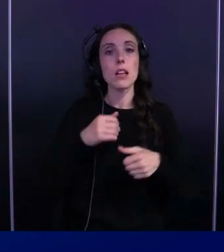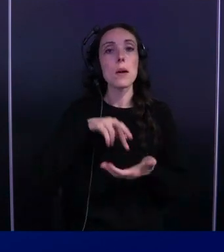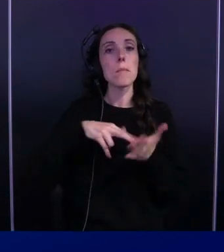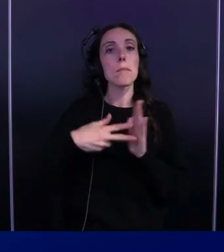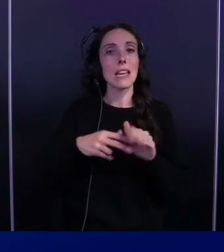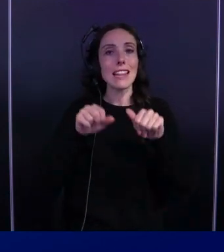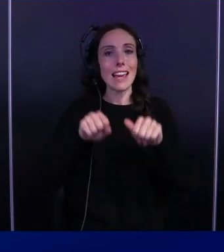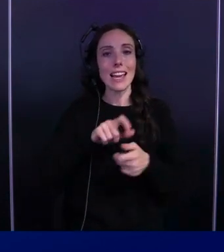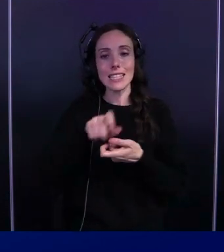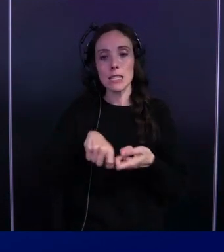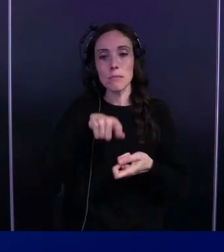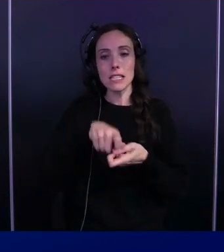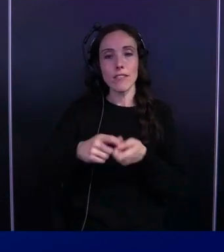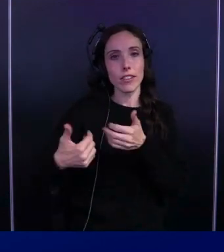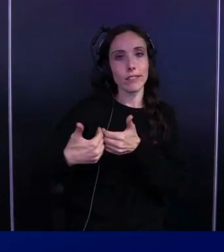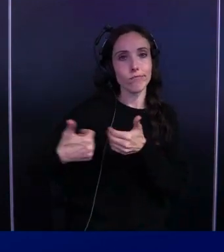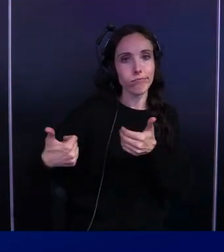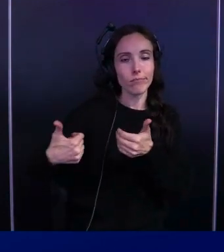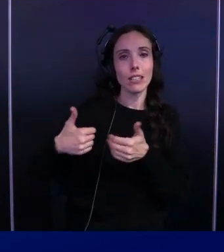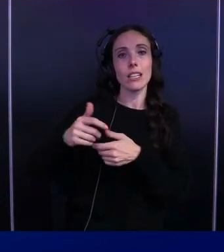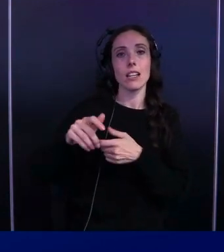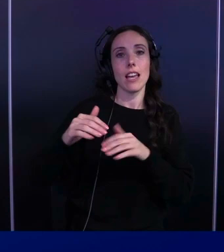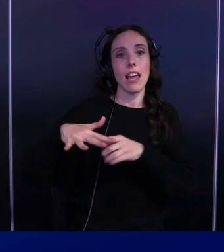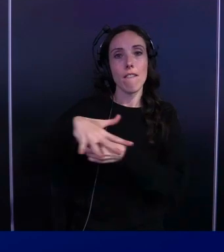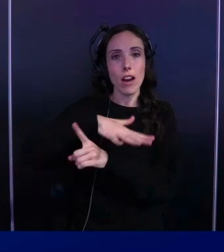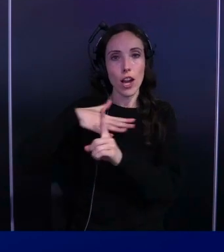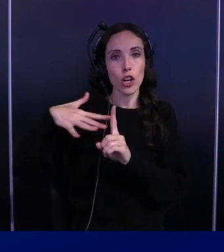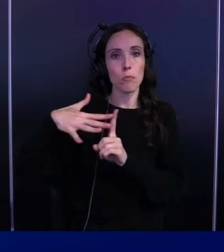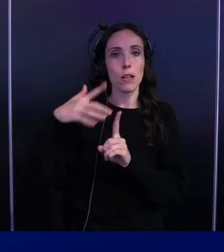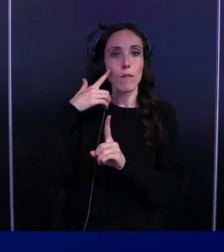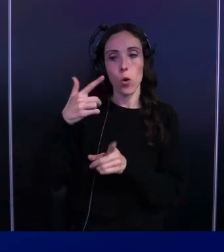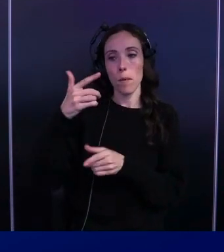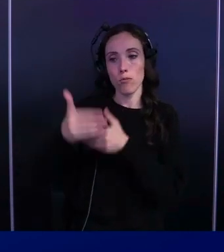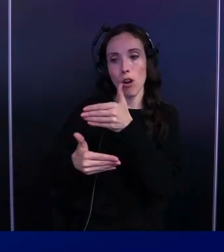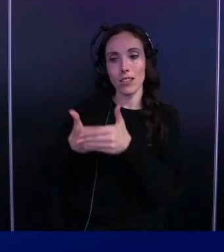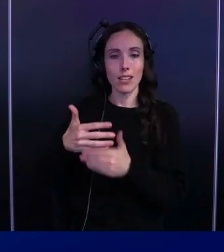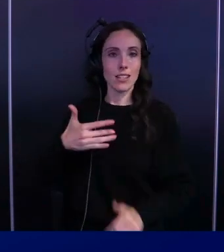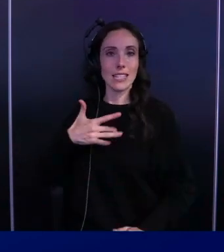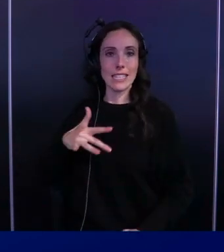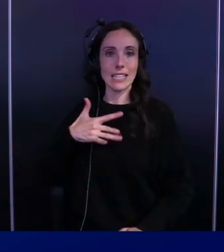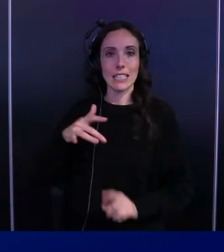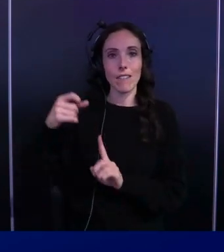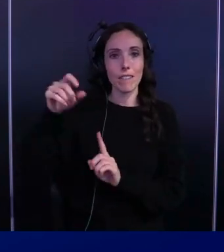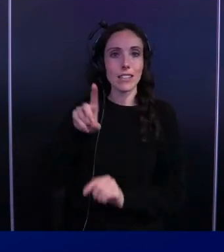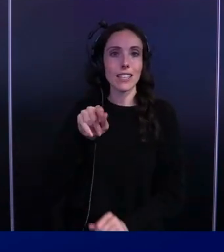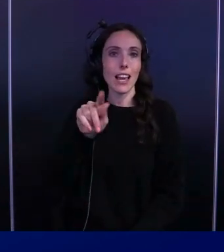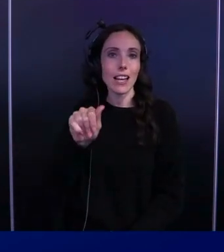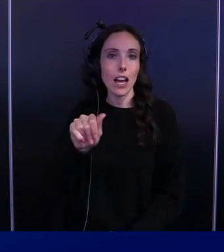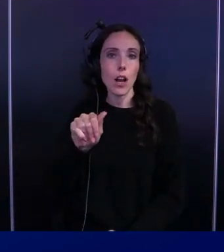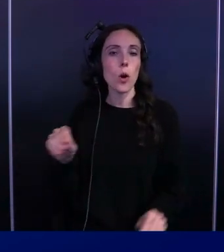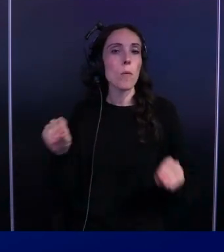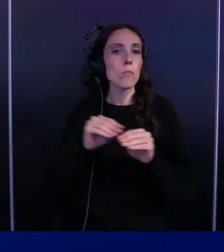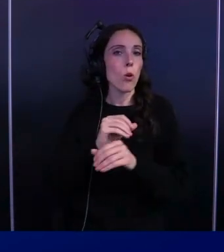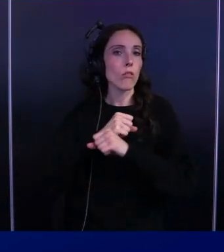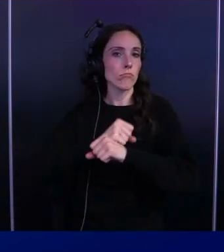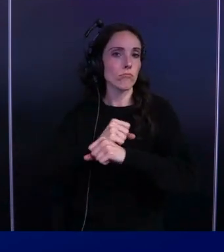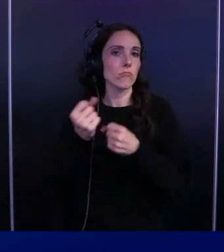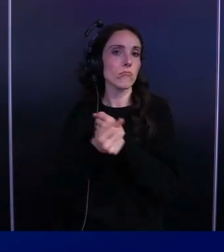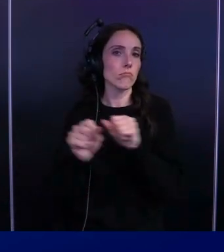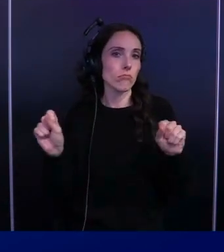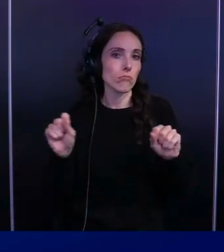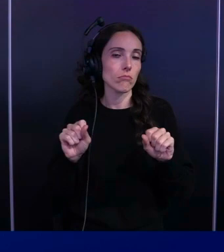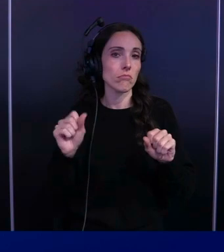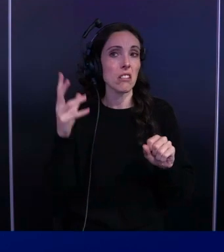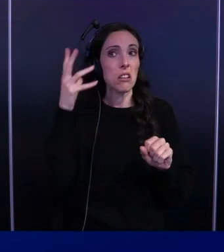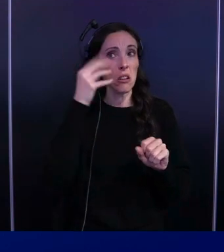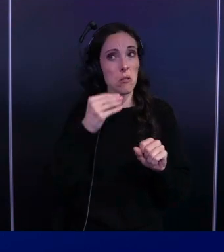carve out a separate environment within which they can process the sensitive data more securely, and pretty